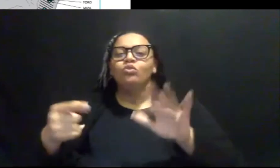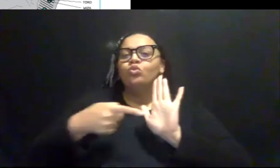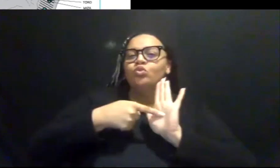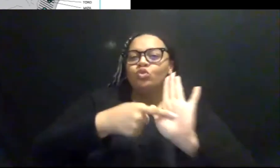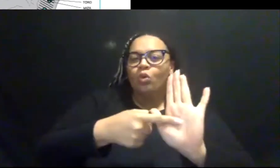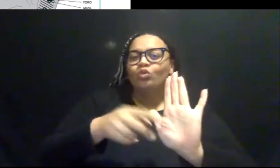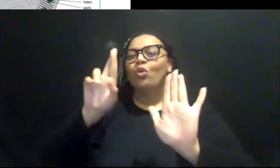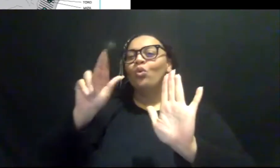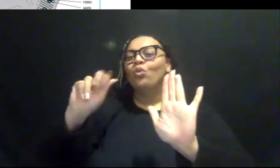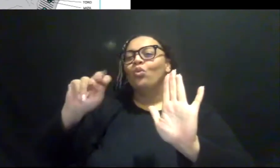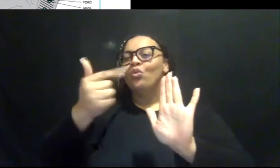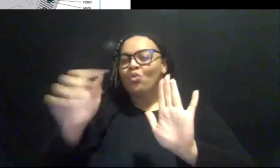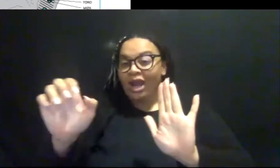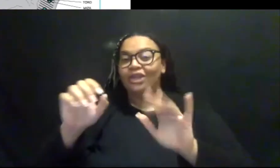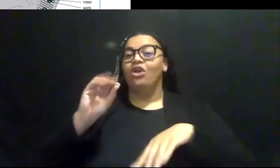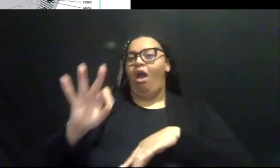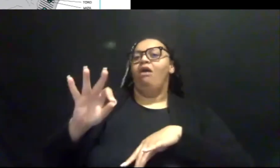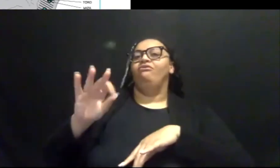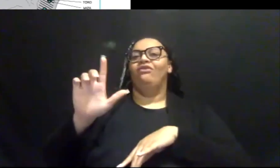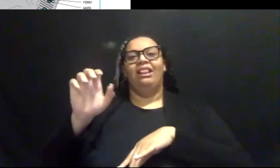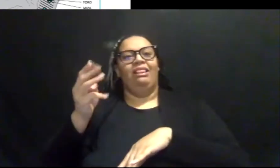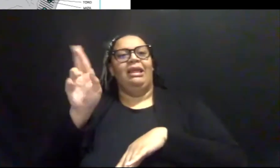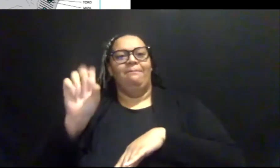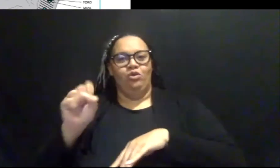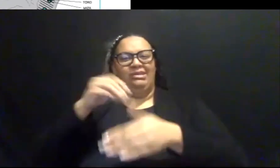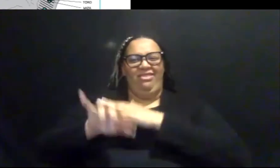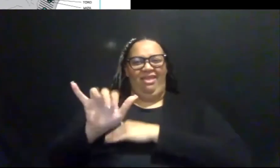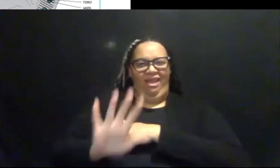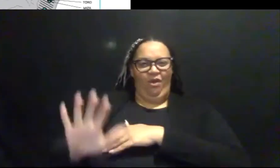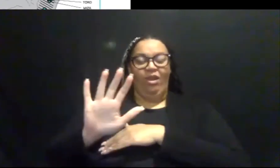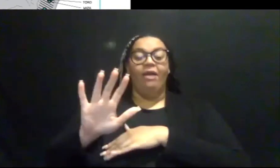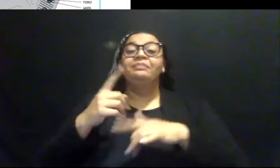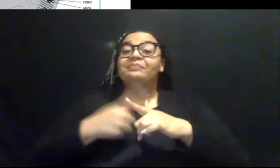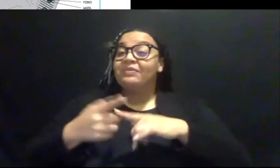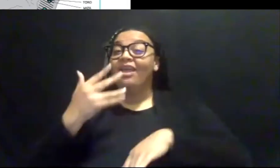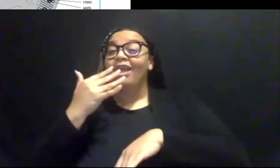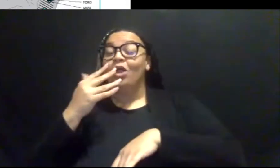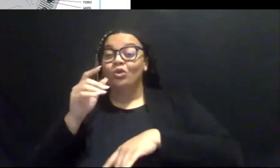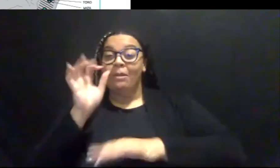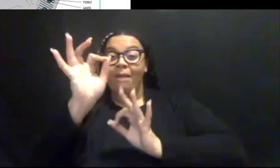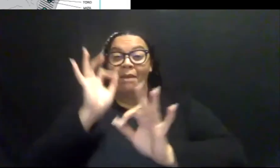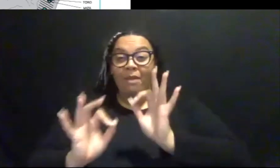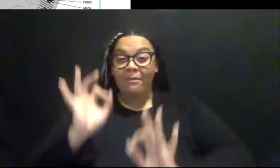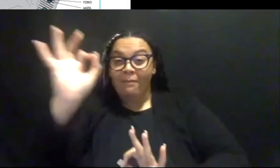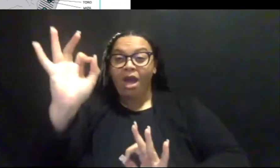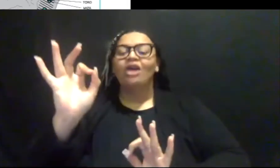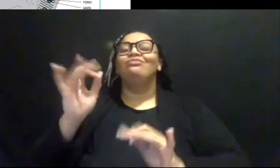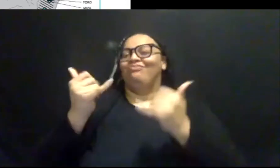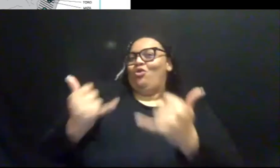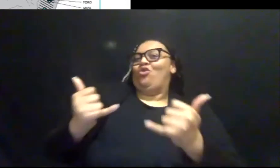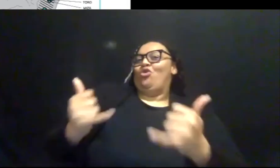range of black and white ruffed lemurs in Madagascar. And then the colors of these dots indicate their current subspecies